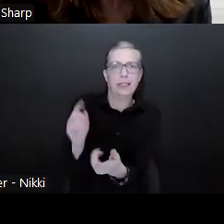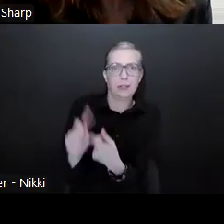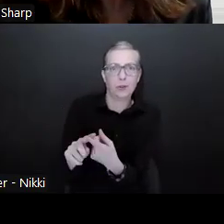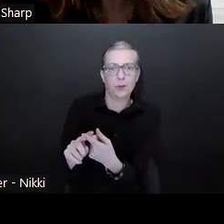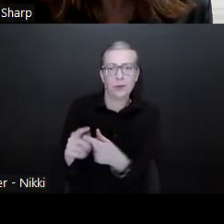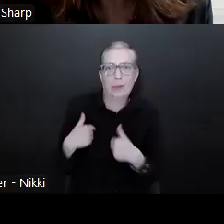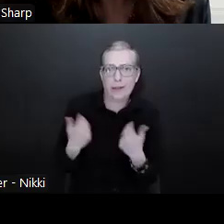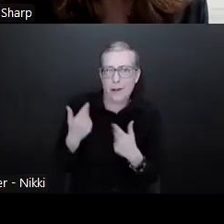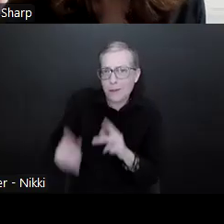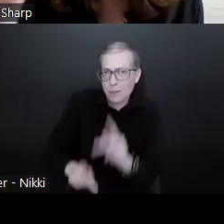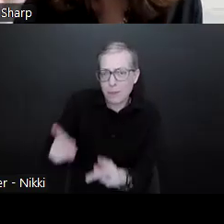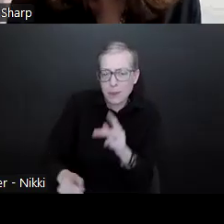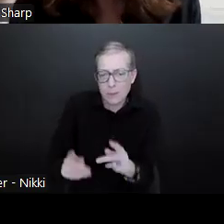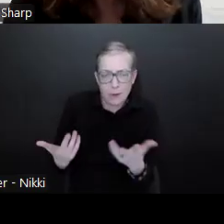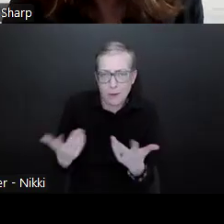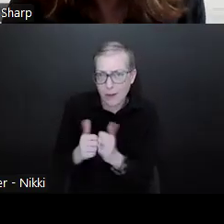to just